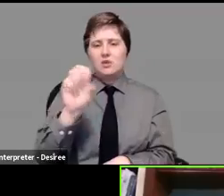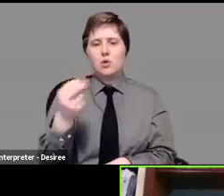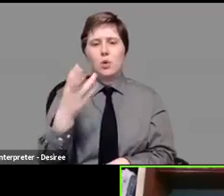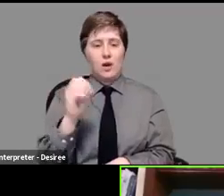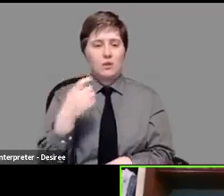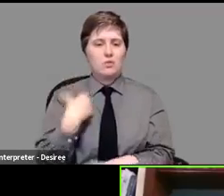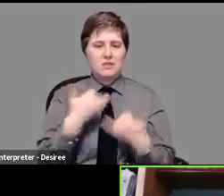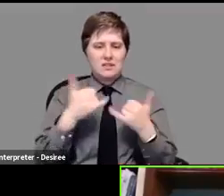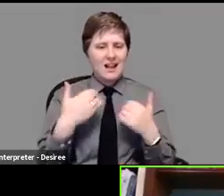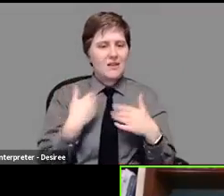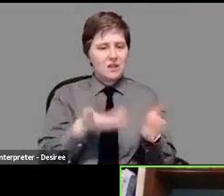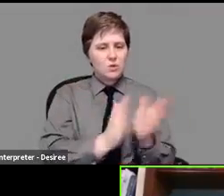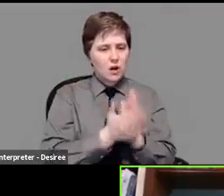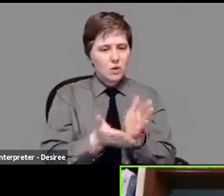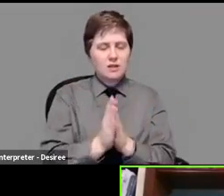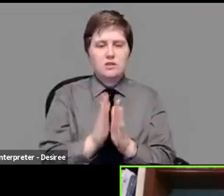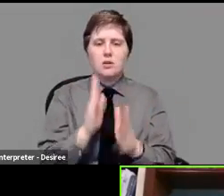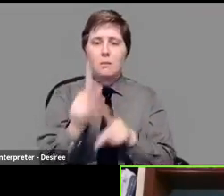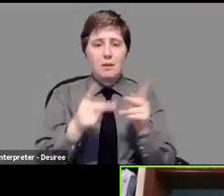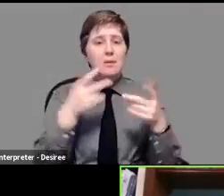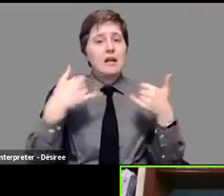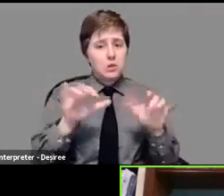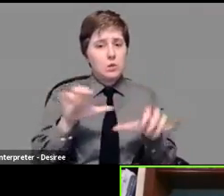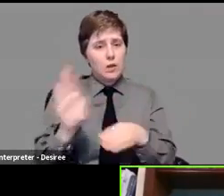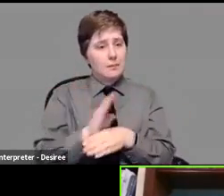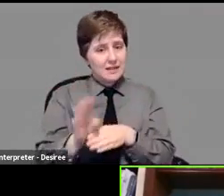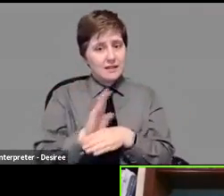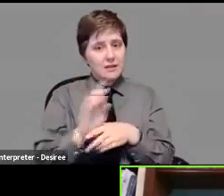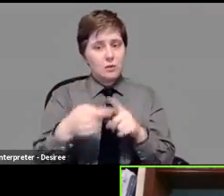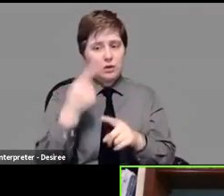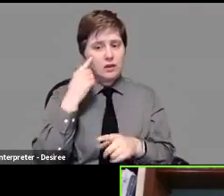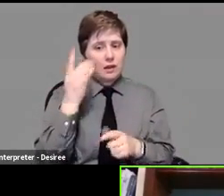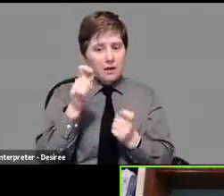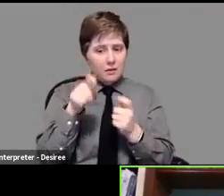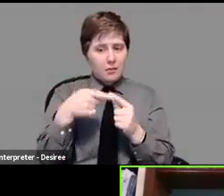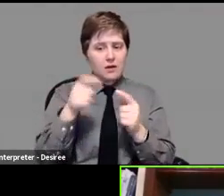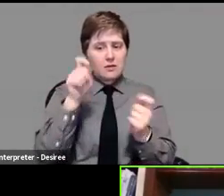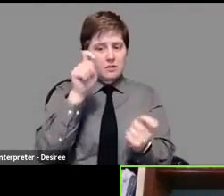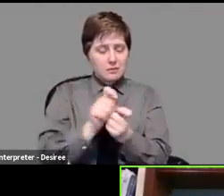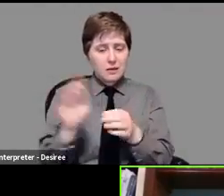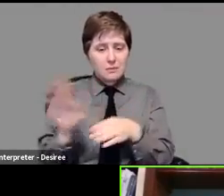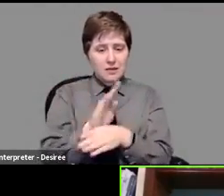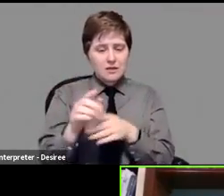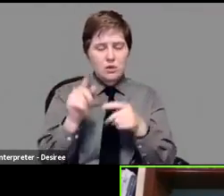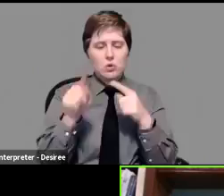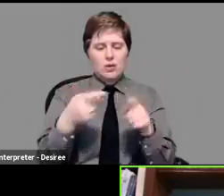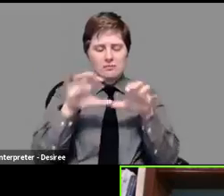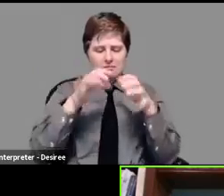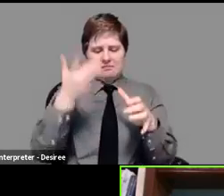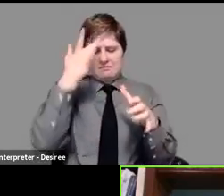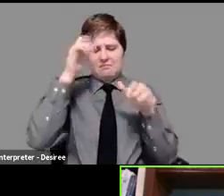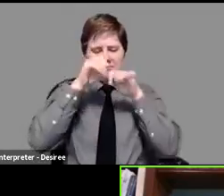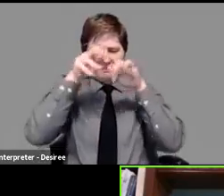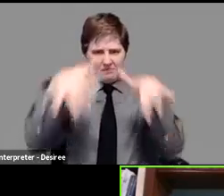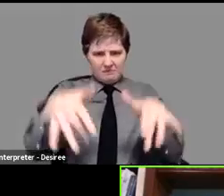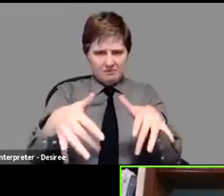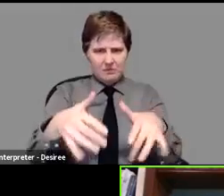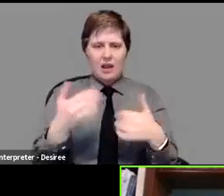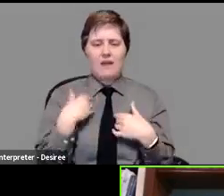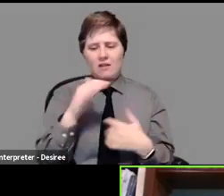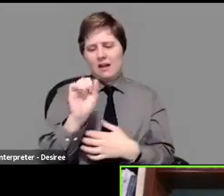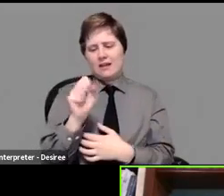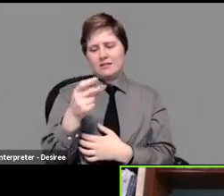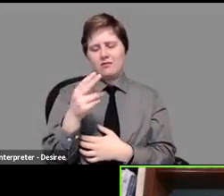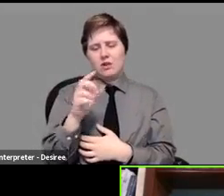still getting requests. So people are doing business. And when you think about certain businesses, even in this pandemic, we've got asphalt roofing and